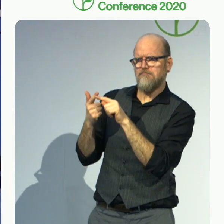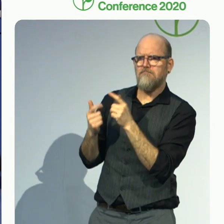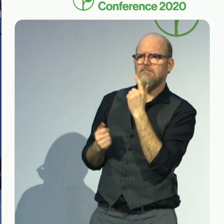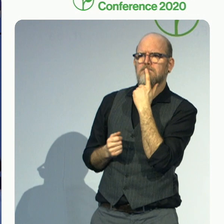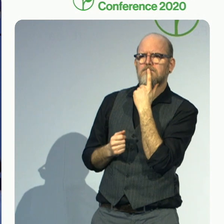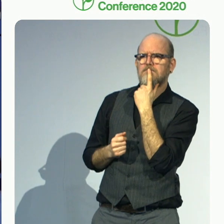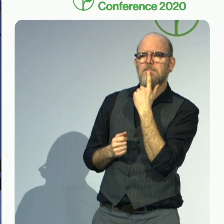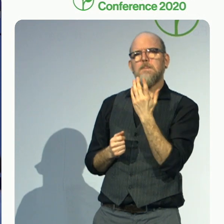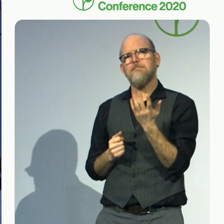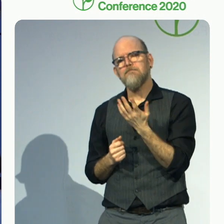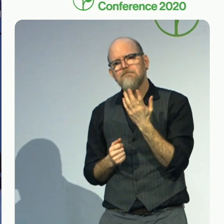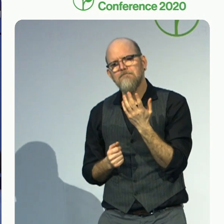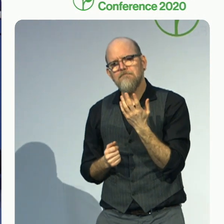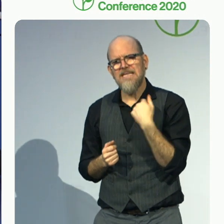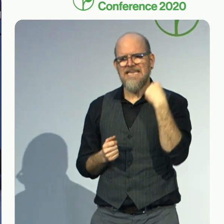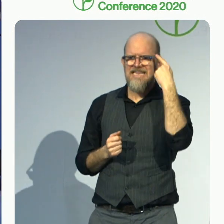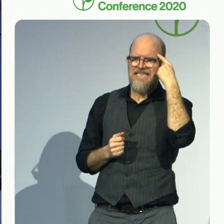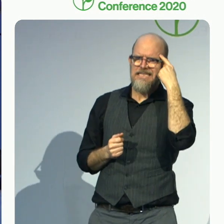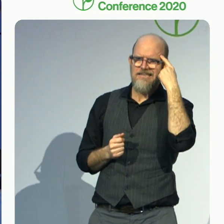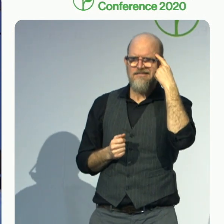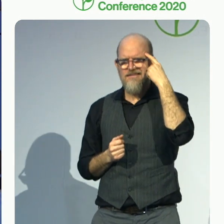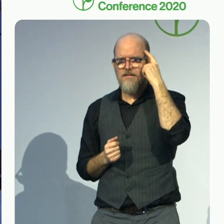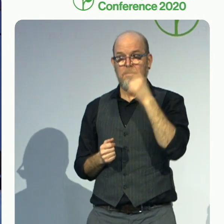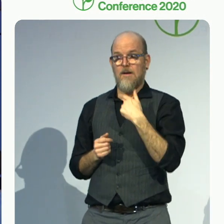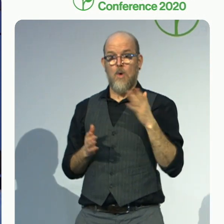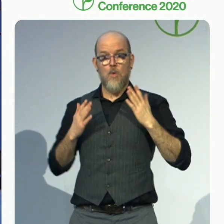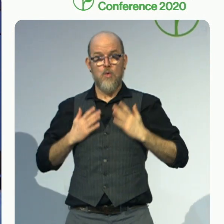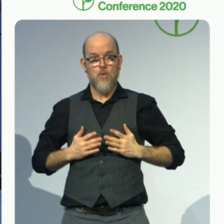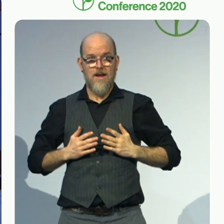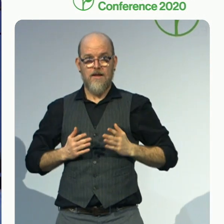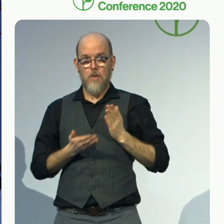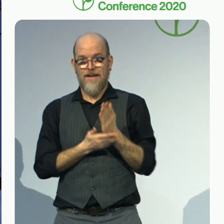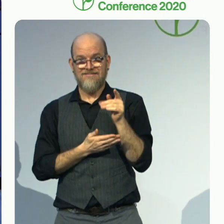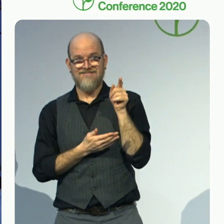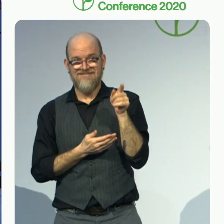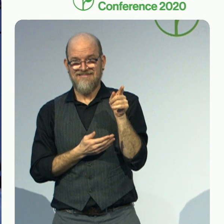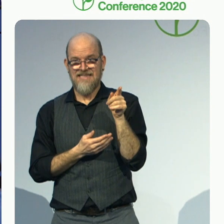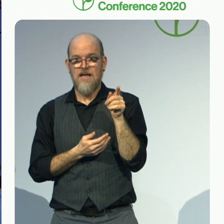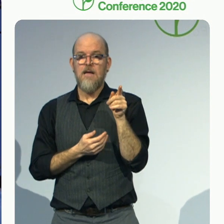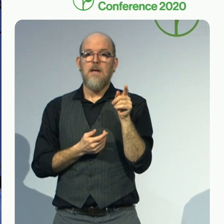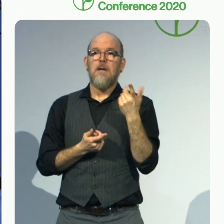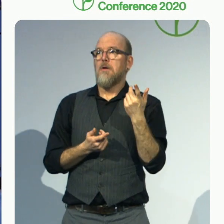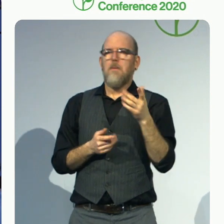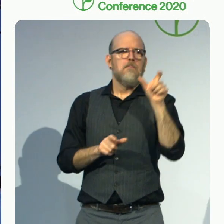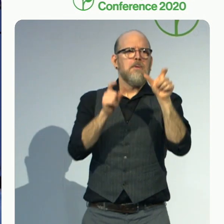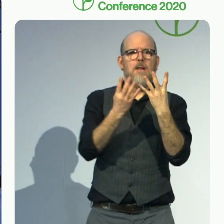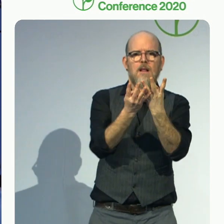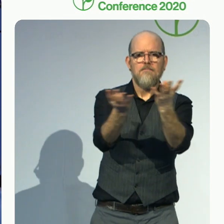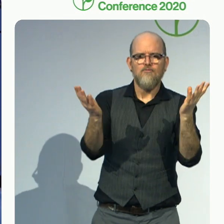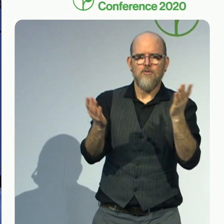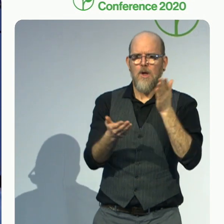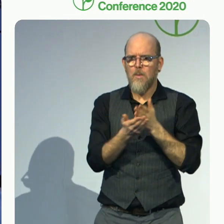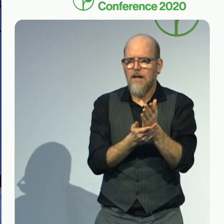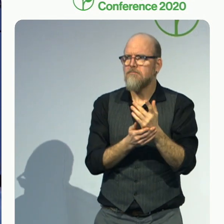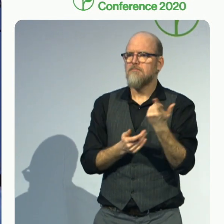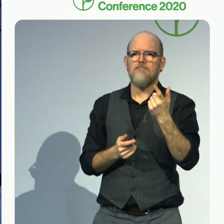If I look at the human rights perspective, the rights of citizens, the rights of even children, it's about enabling, about capabilities, about the